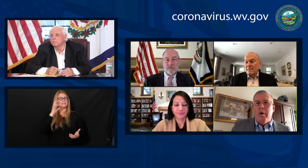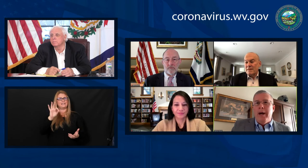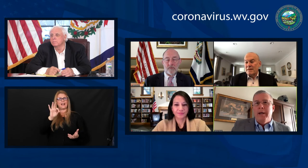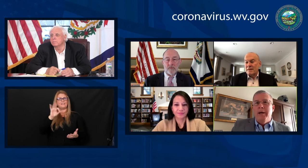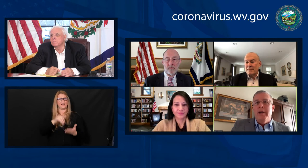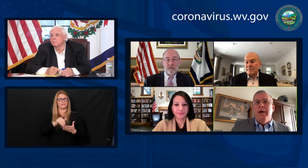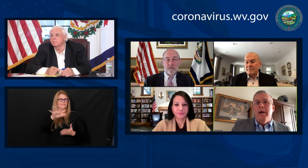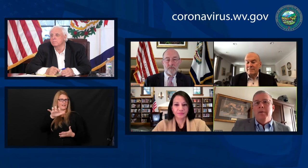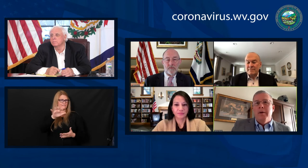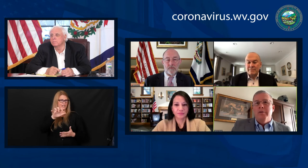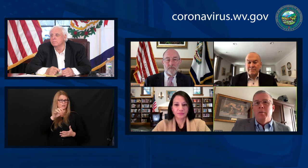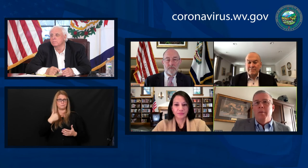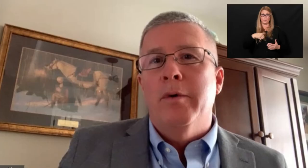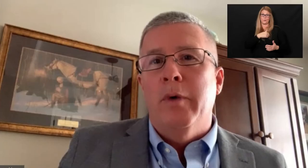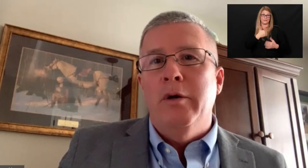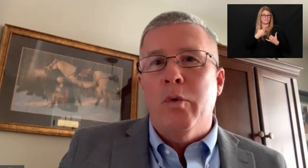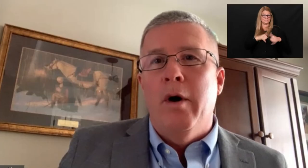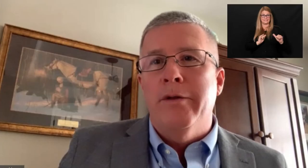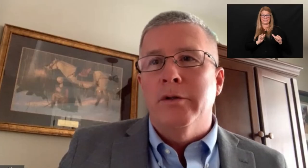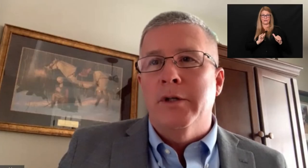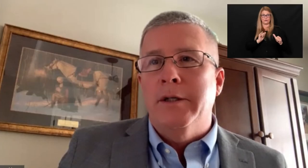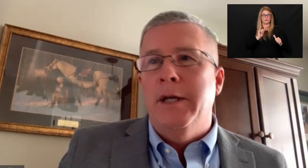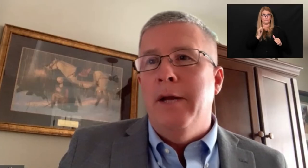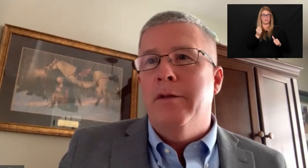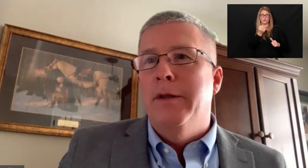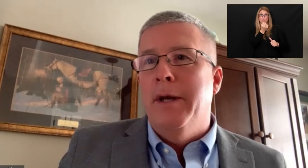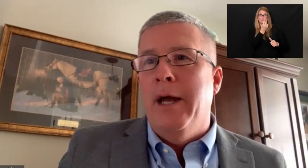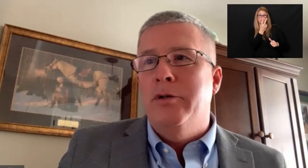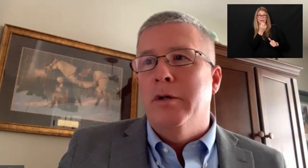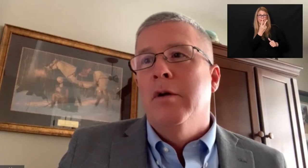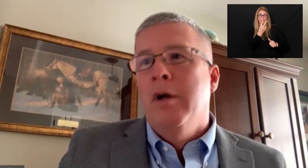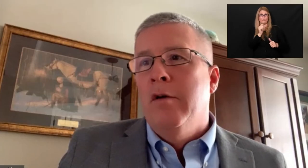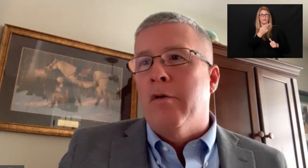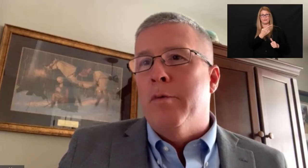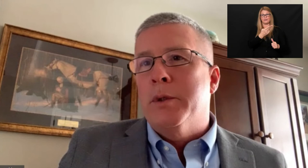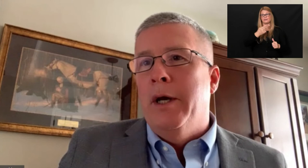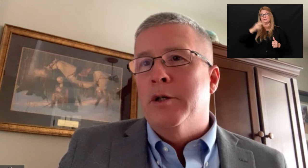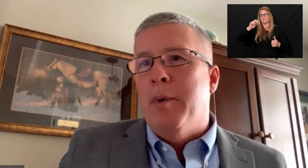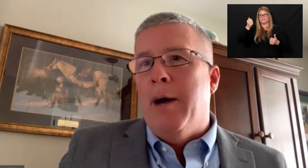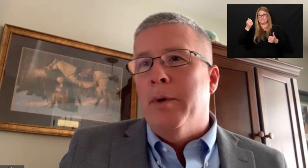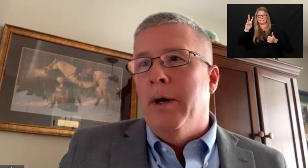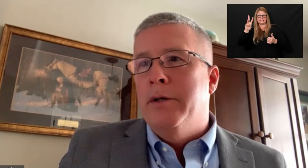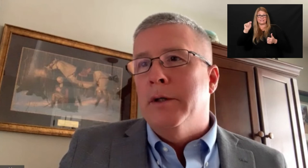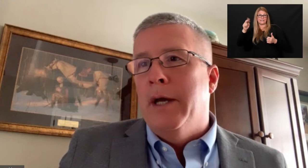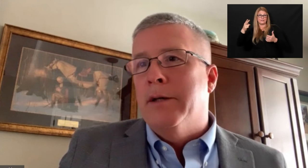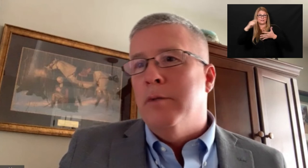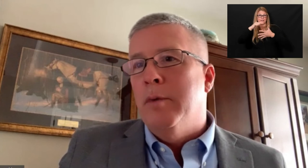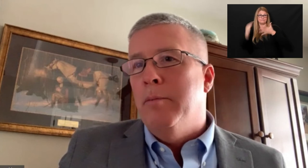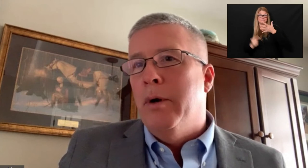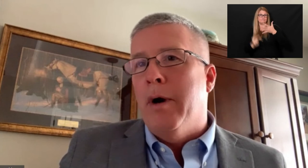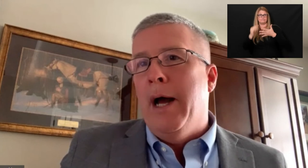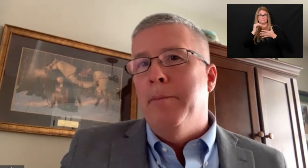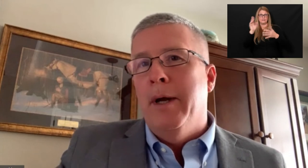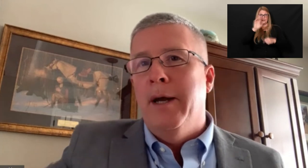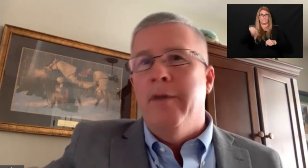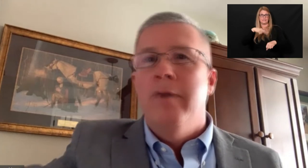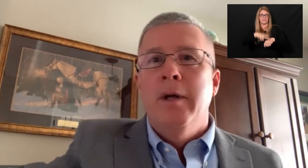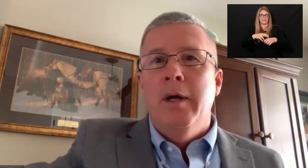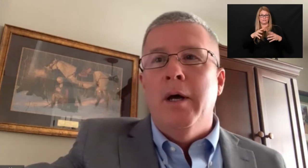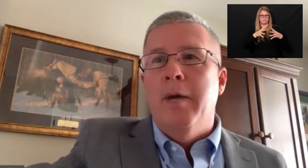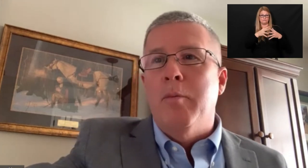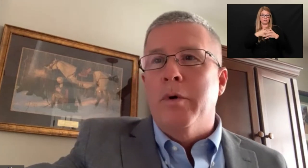still rank at somewhere between 12th and 16th in the nation for percentage of population tested, but Bill or Ayn may